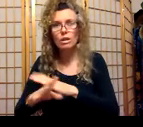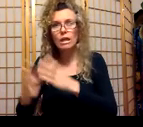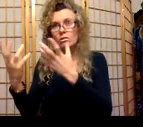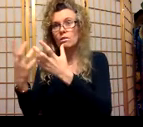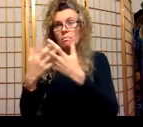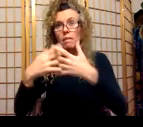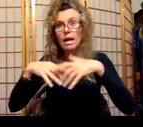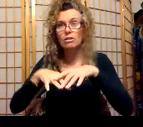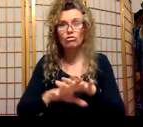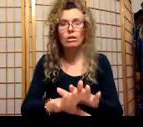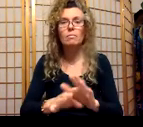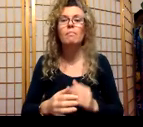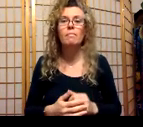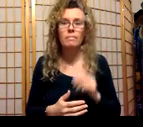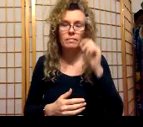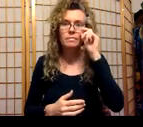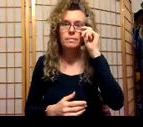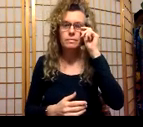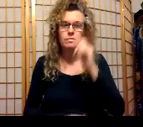mainstream.